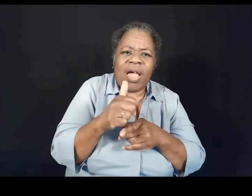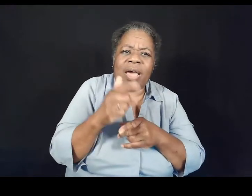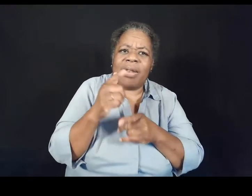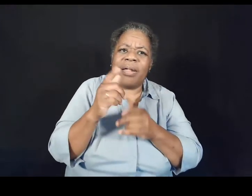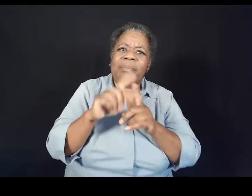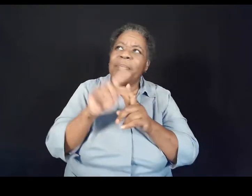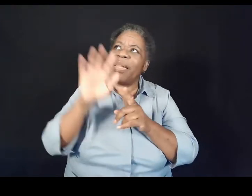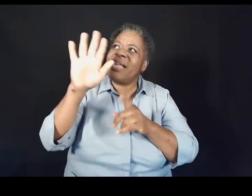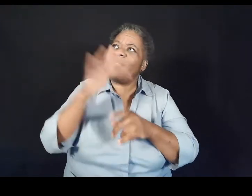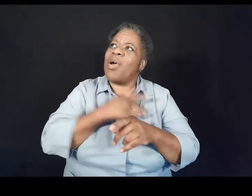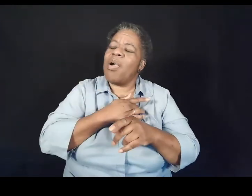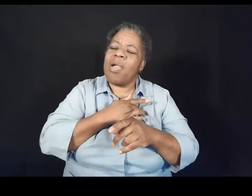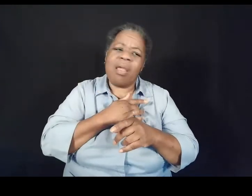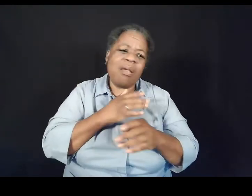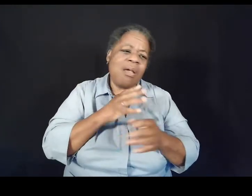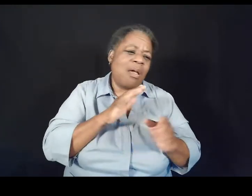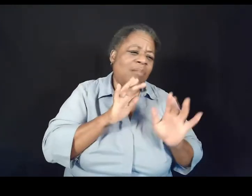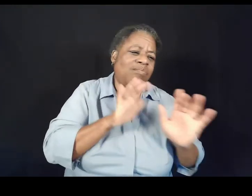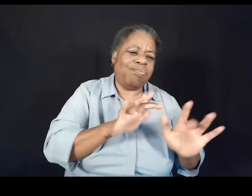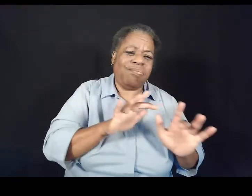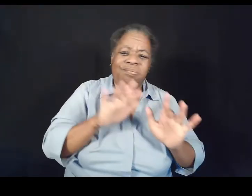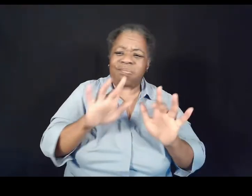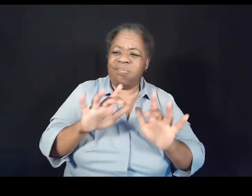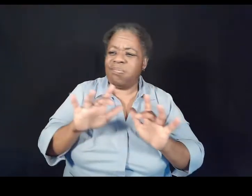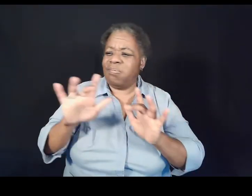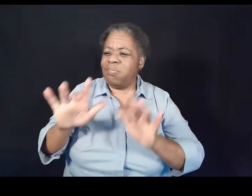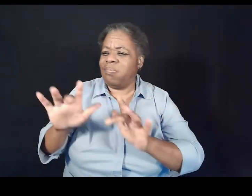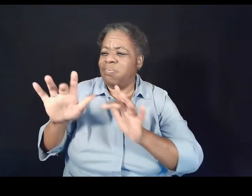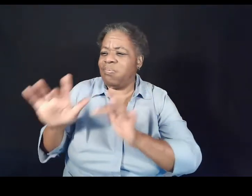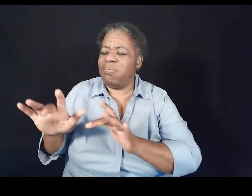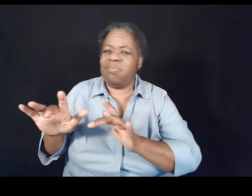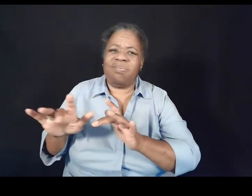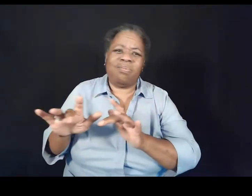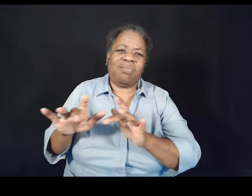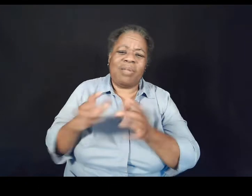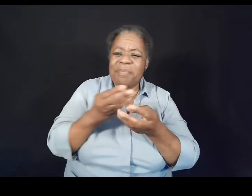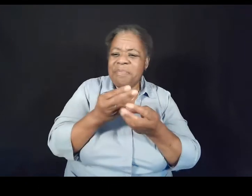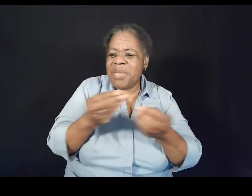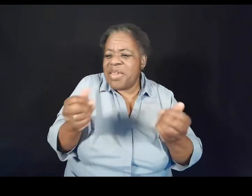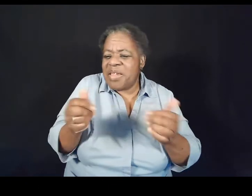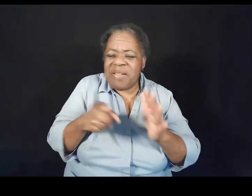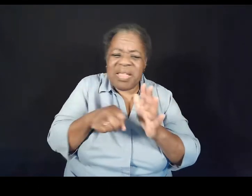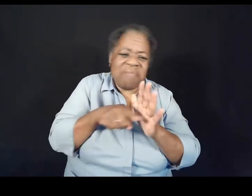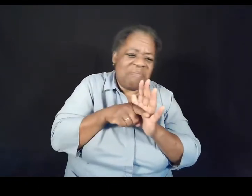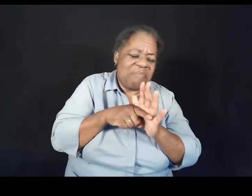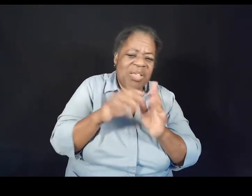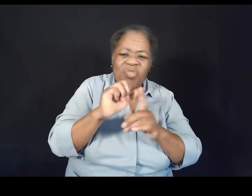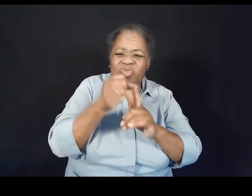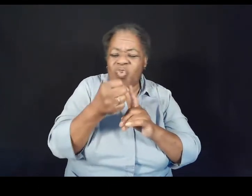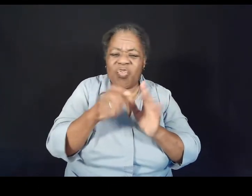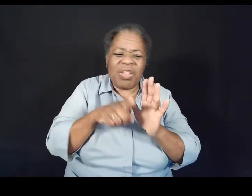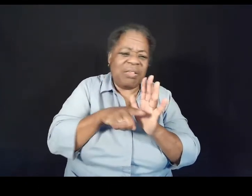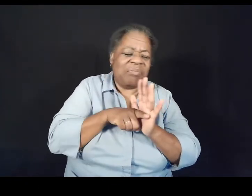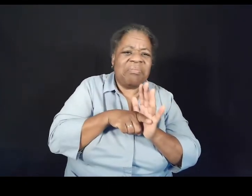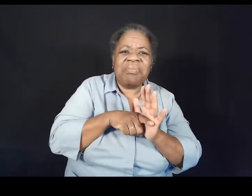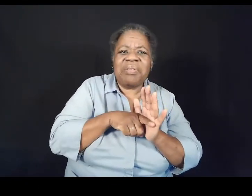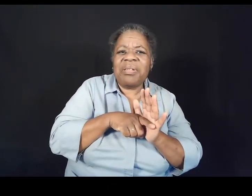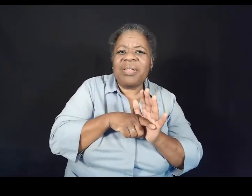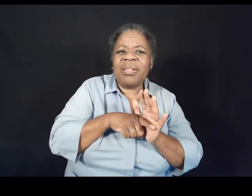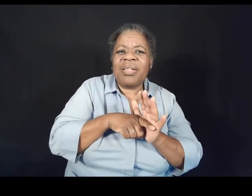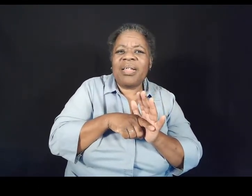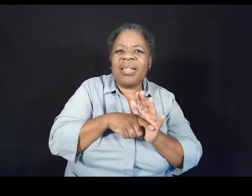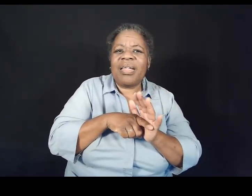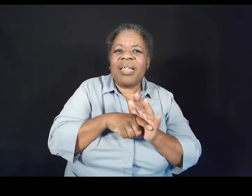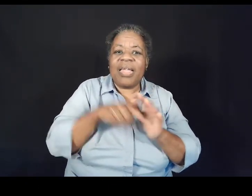them because they are at such a disadvantage materially and socially. In fact, if you go back and look at